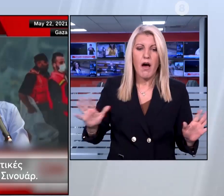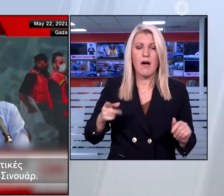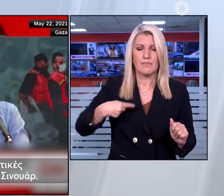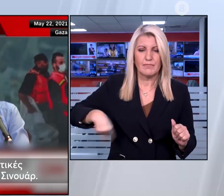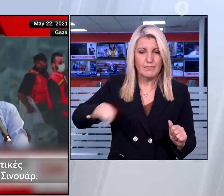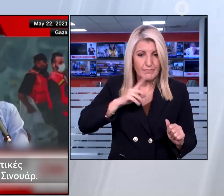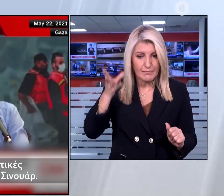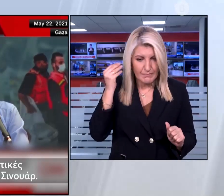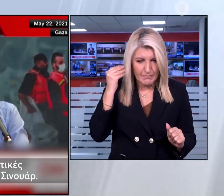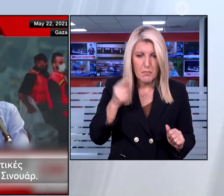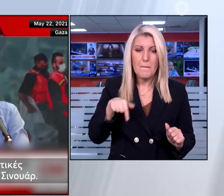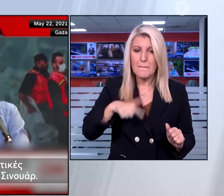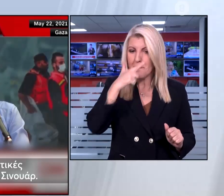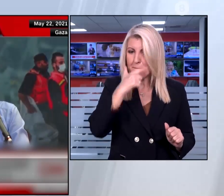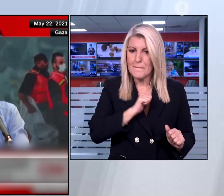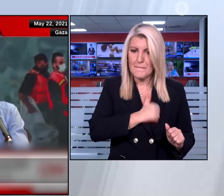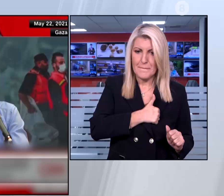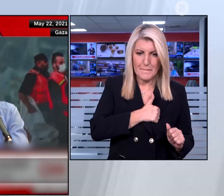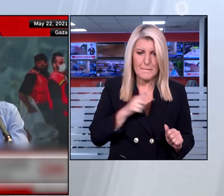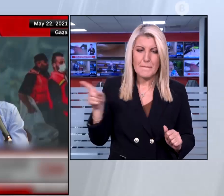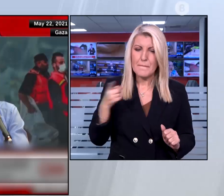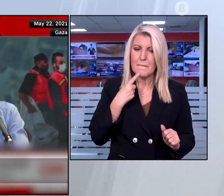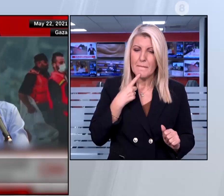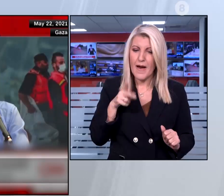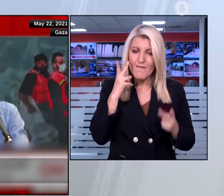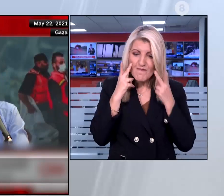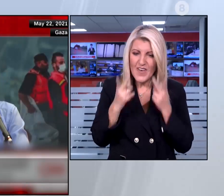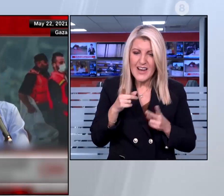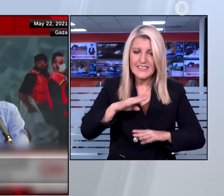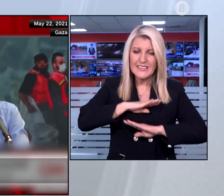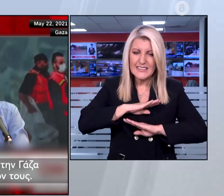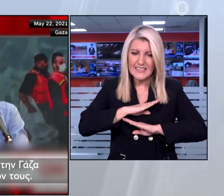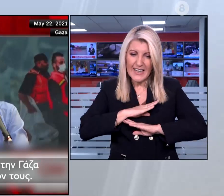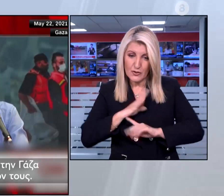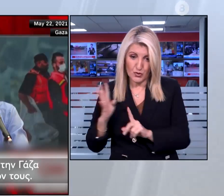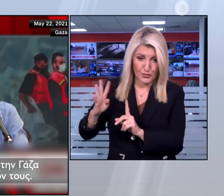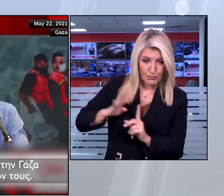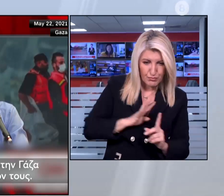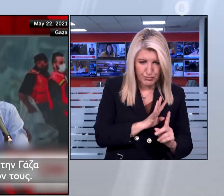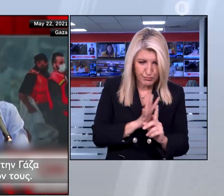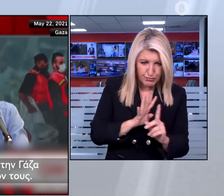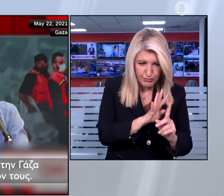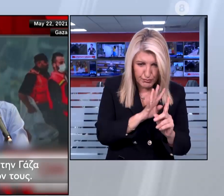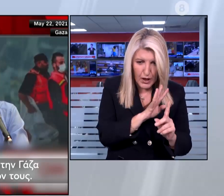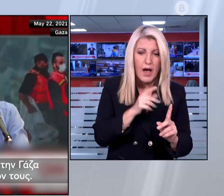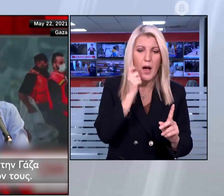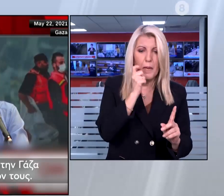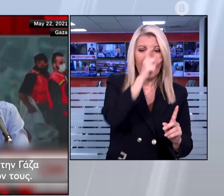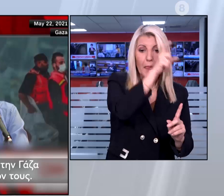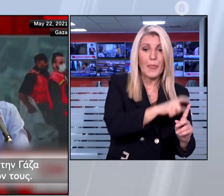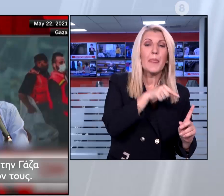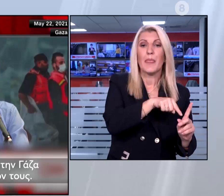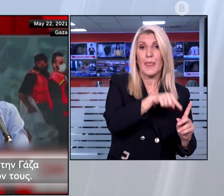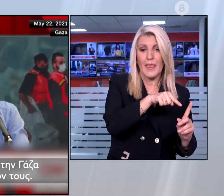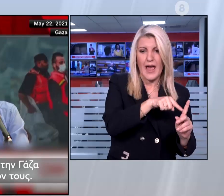that resulted in Sinwar being killed. Instead, it appears that infantry soldiers came upon a group of three